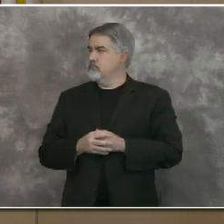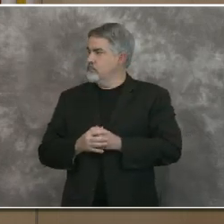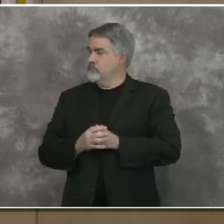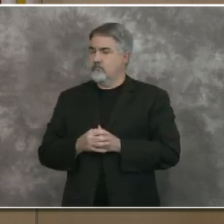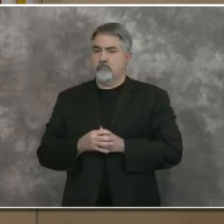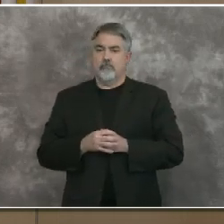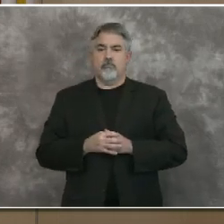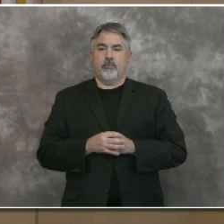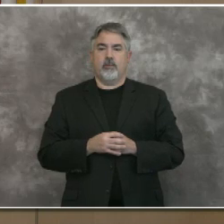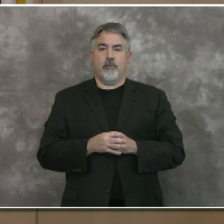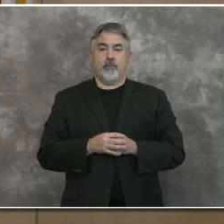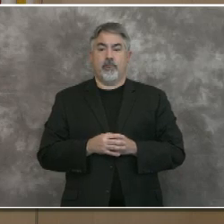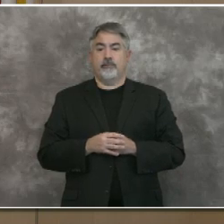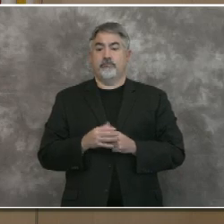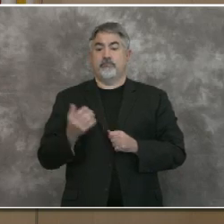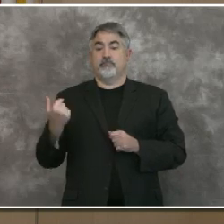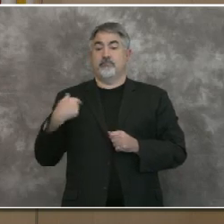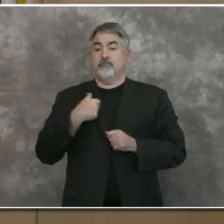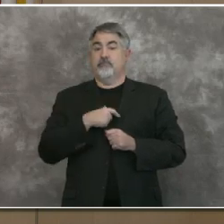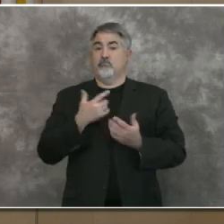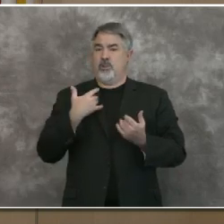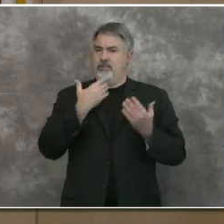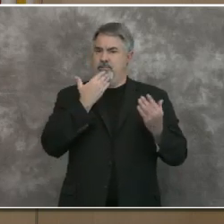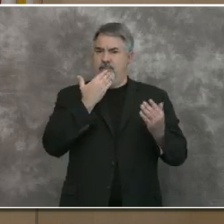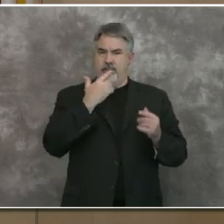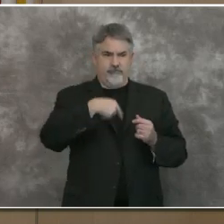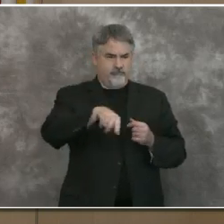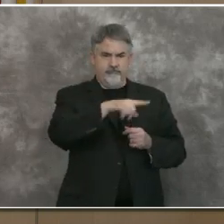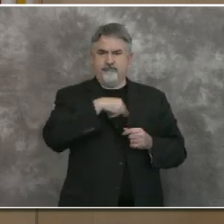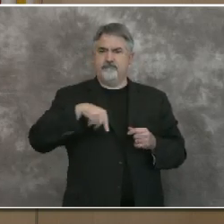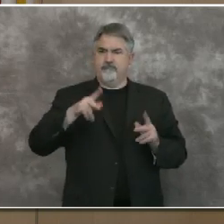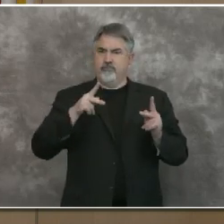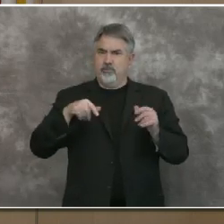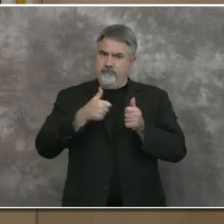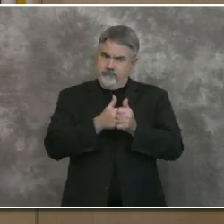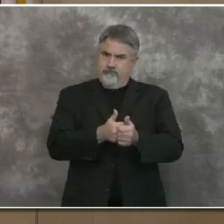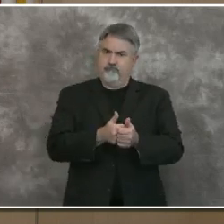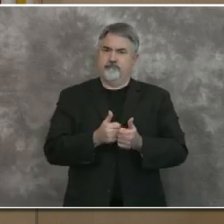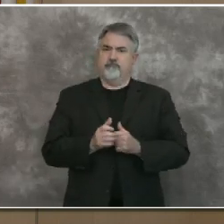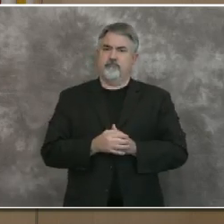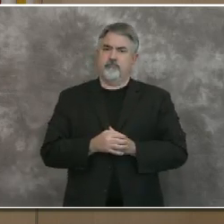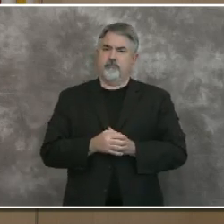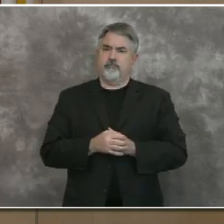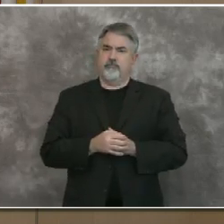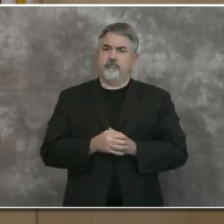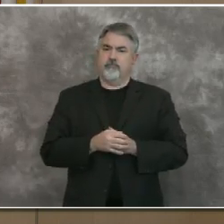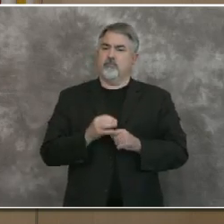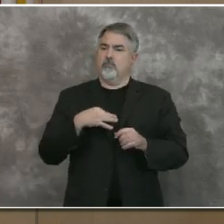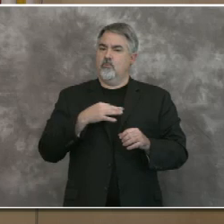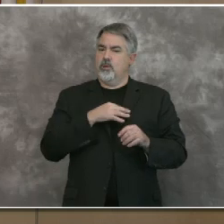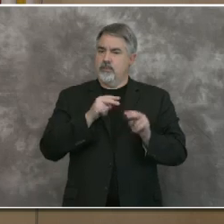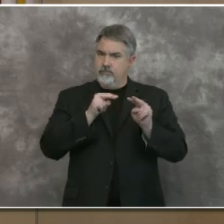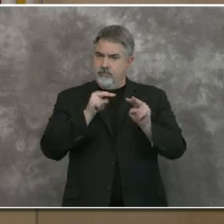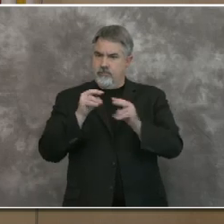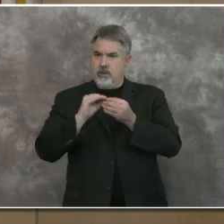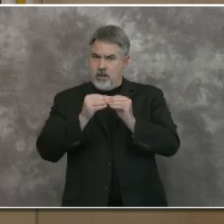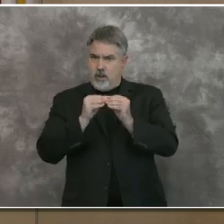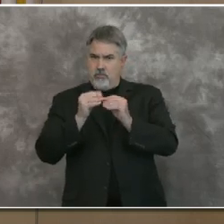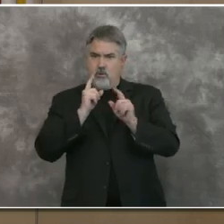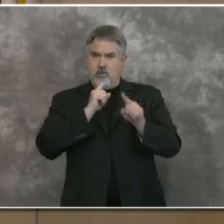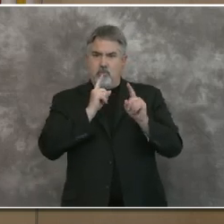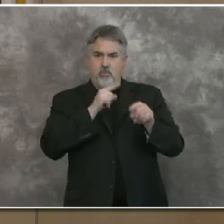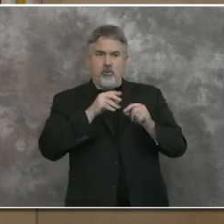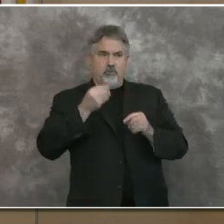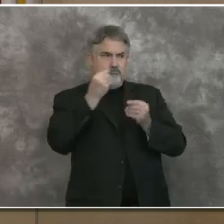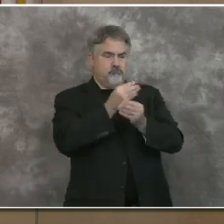just continue to thank you for your effort, and we will continue to monitor our metrics and report back to you